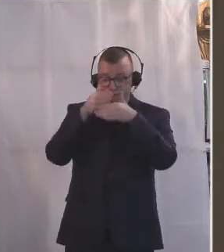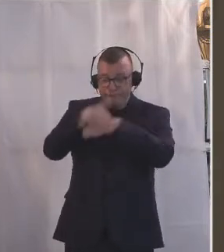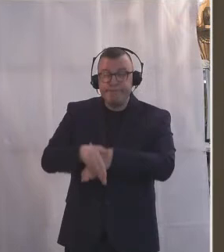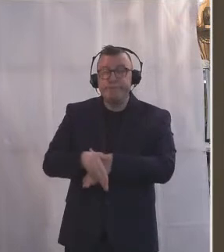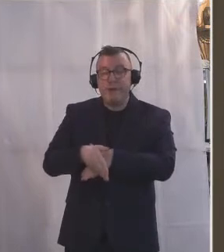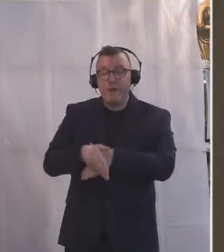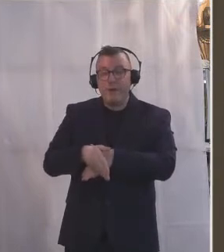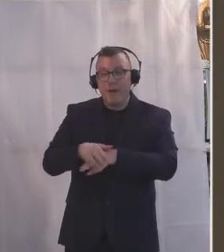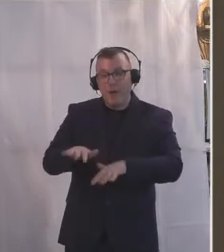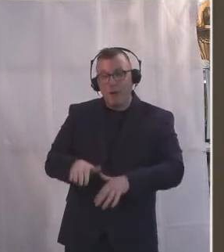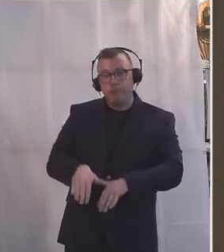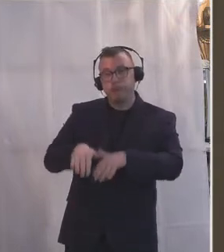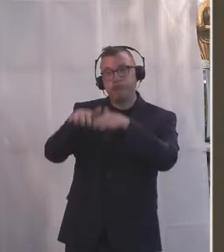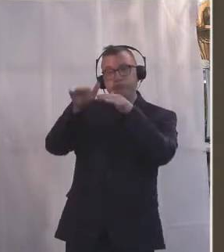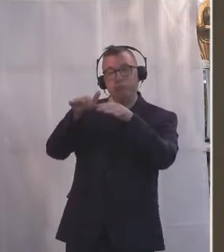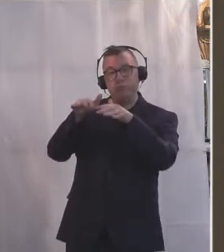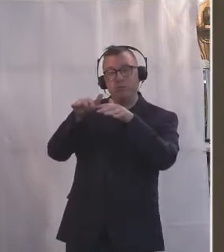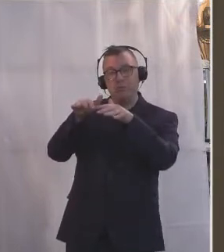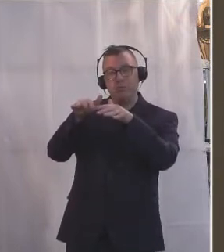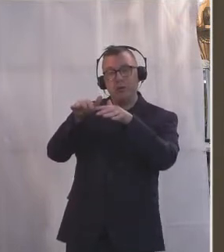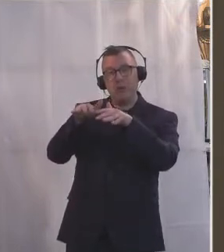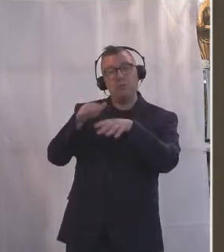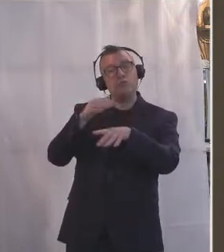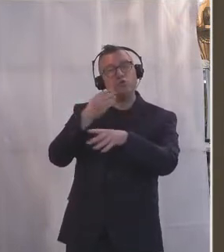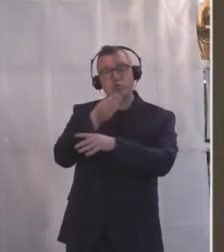nothing else than just existing.